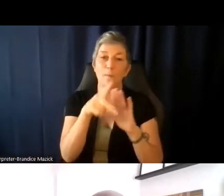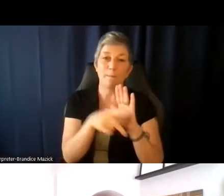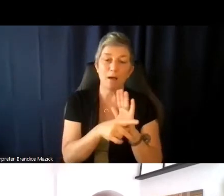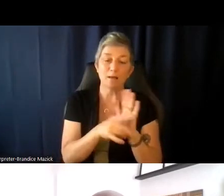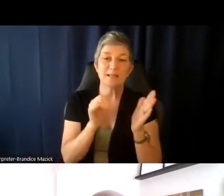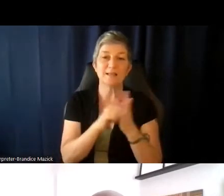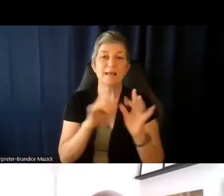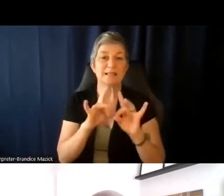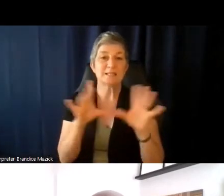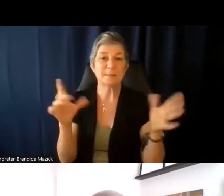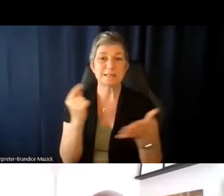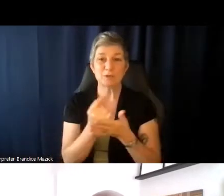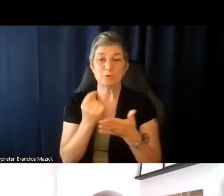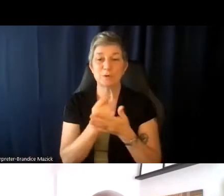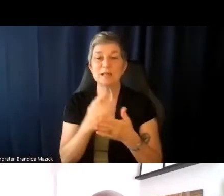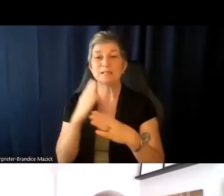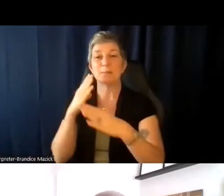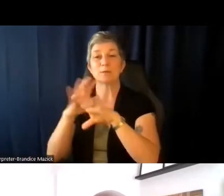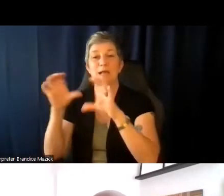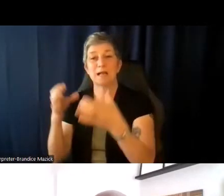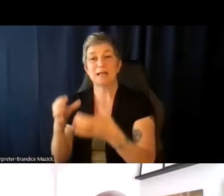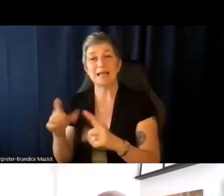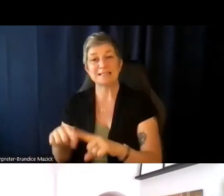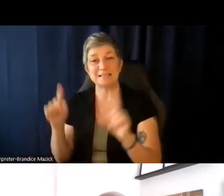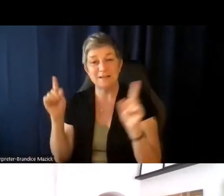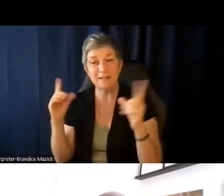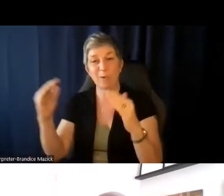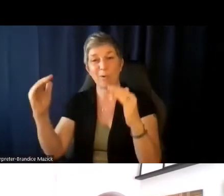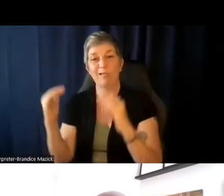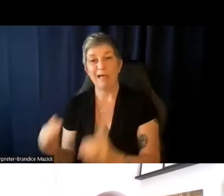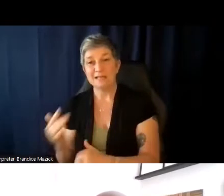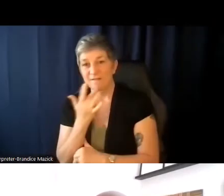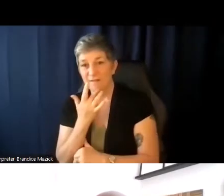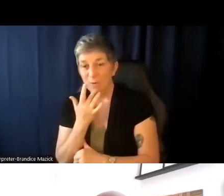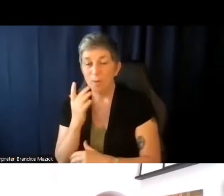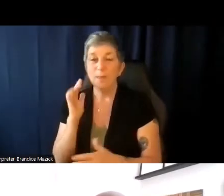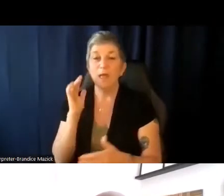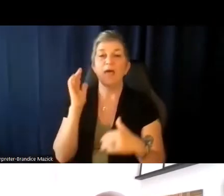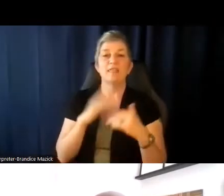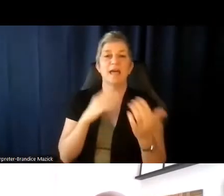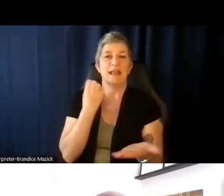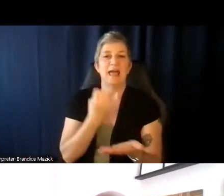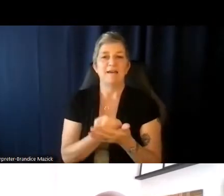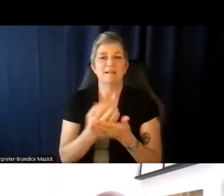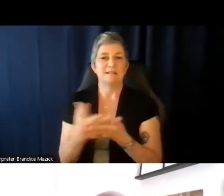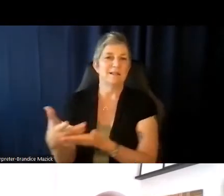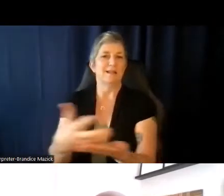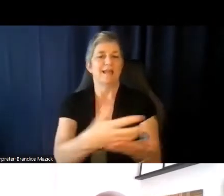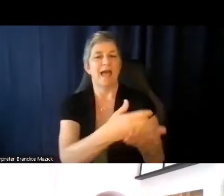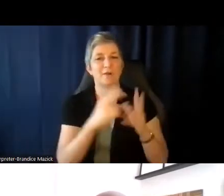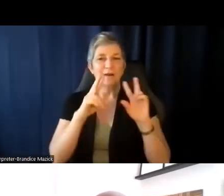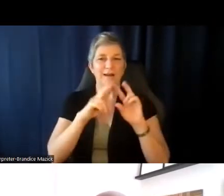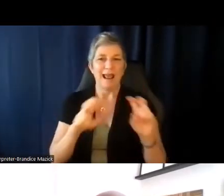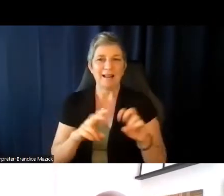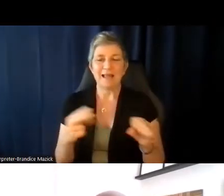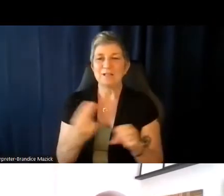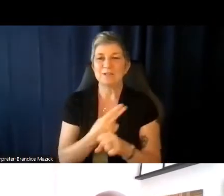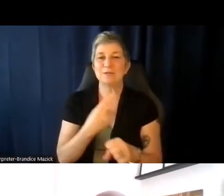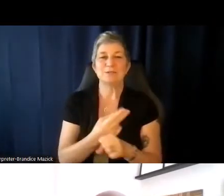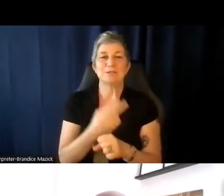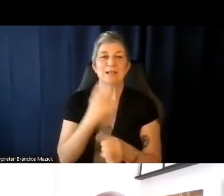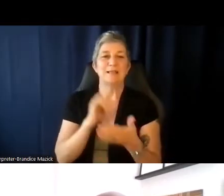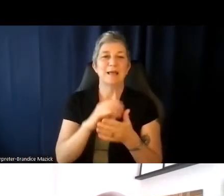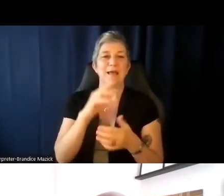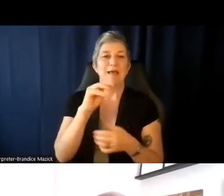explicitly treats people of a protected class different or less favorably, then evidence is usually gathered and analyzed using the McDonnell-Douglas